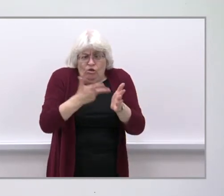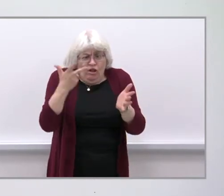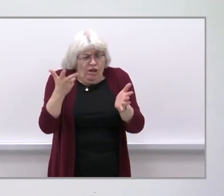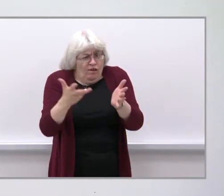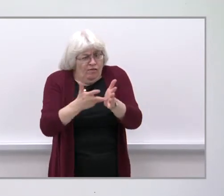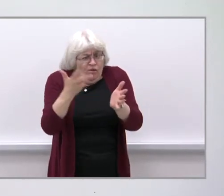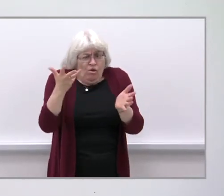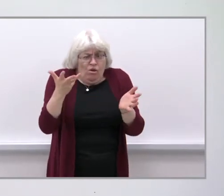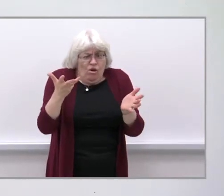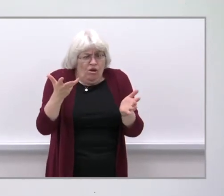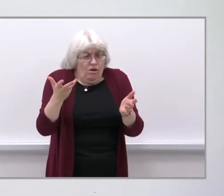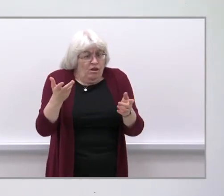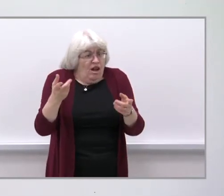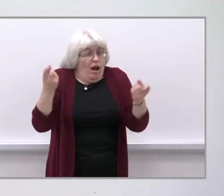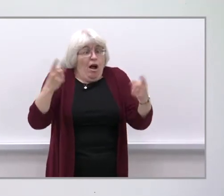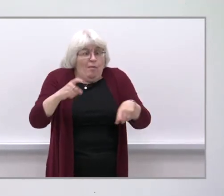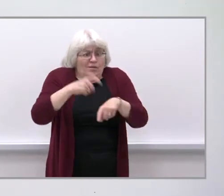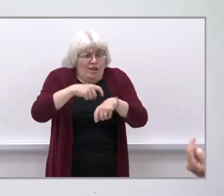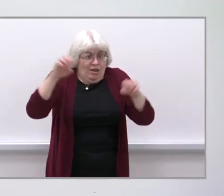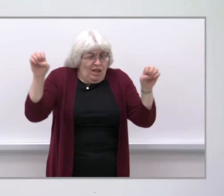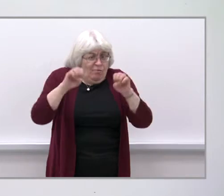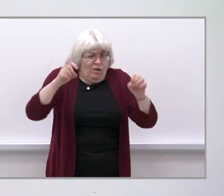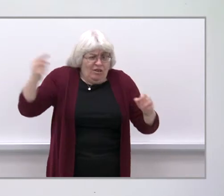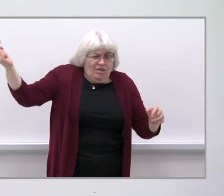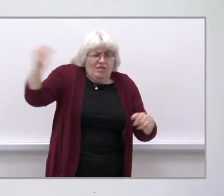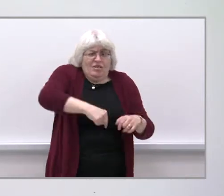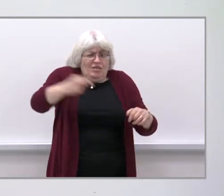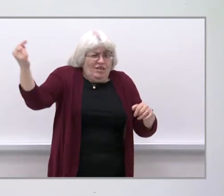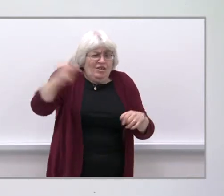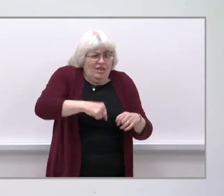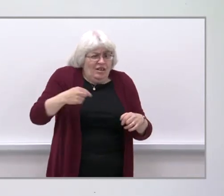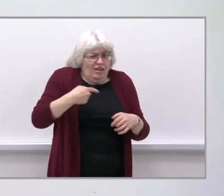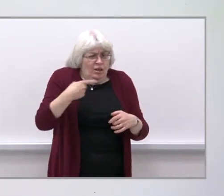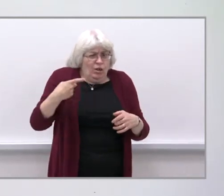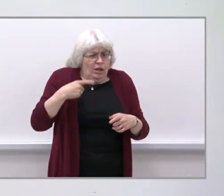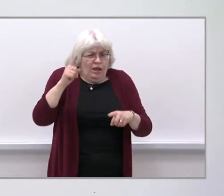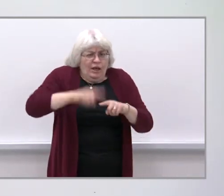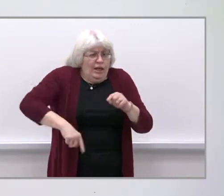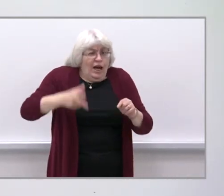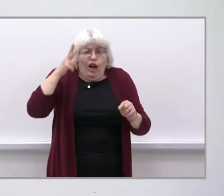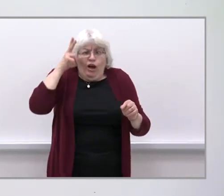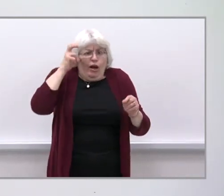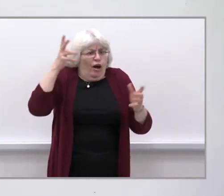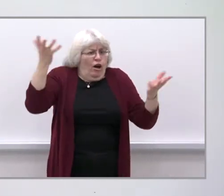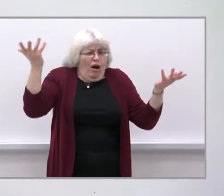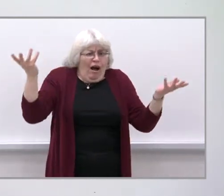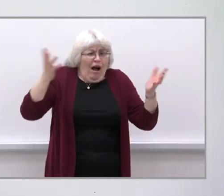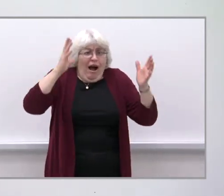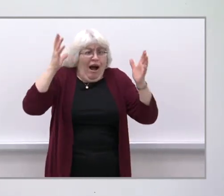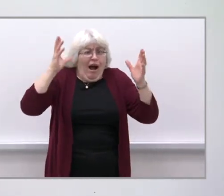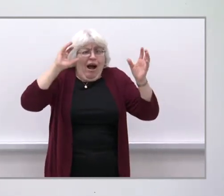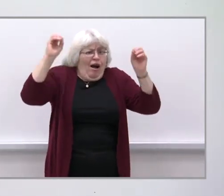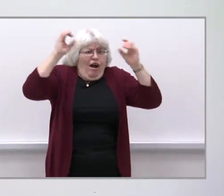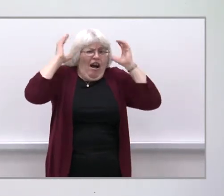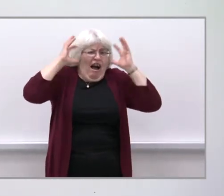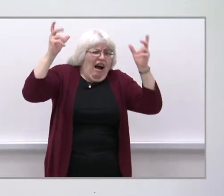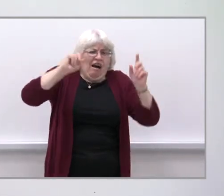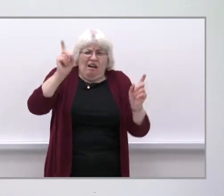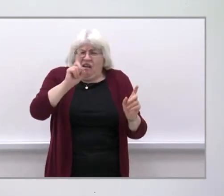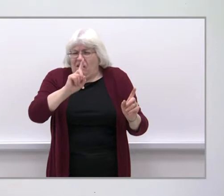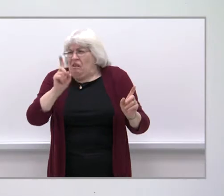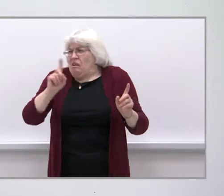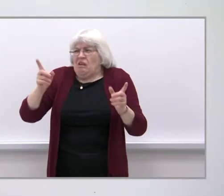And it must have been 3 or 4 or 5 times that emergency vehicles, fire trucks came,